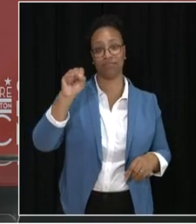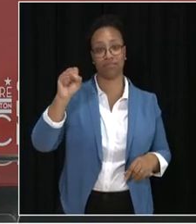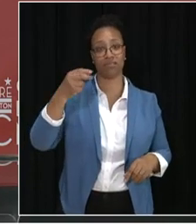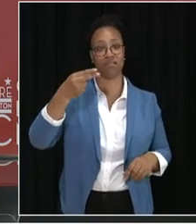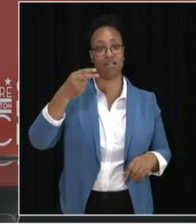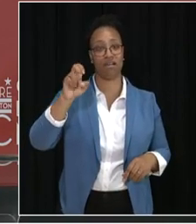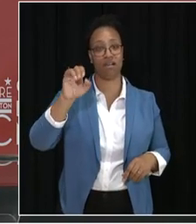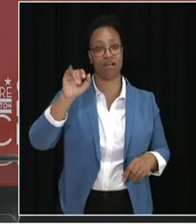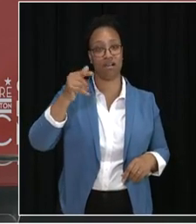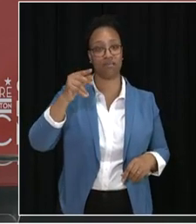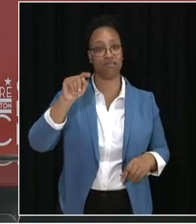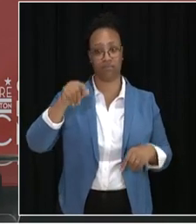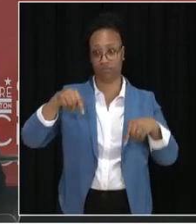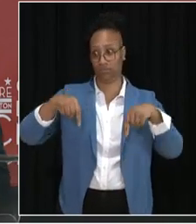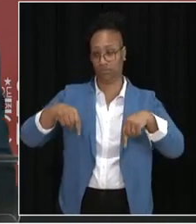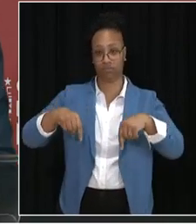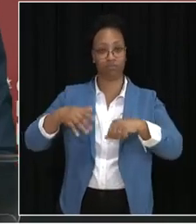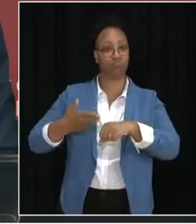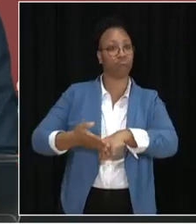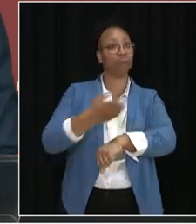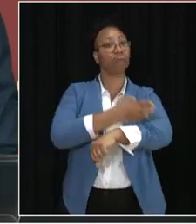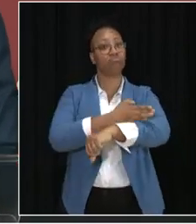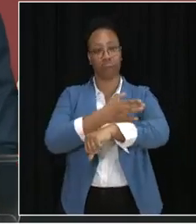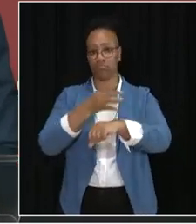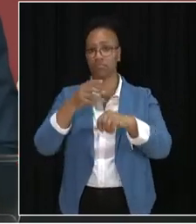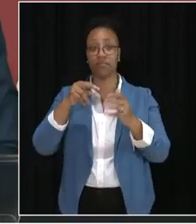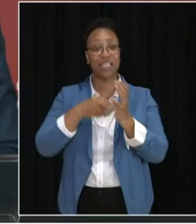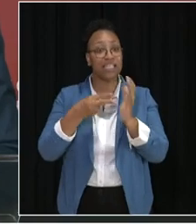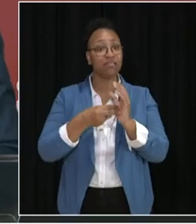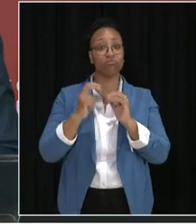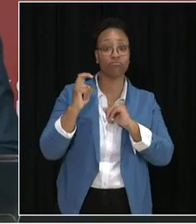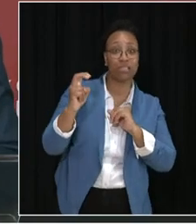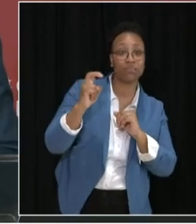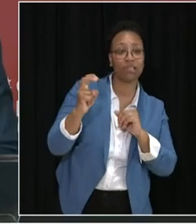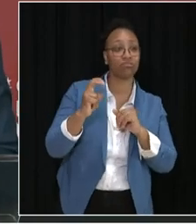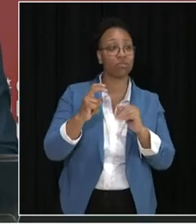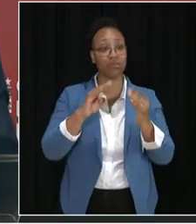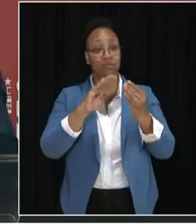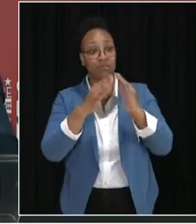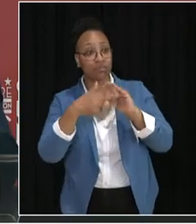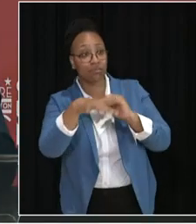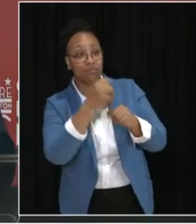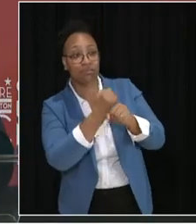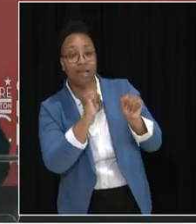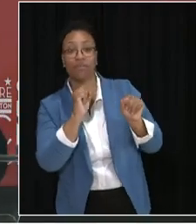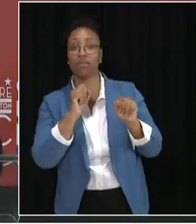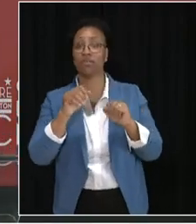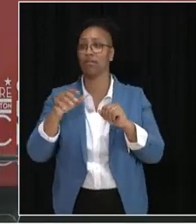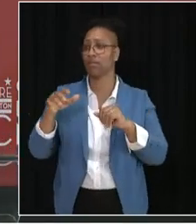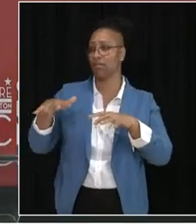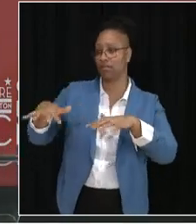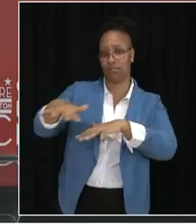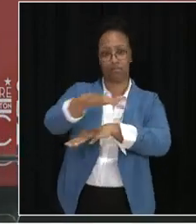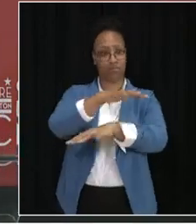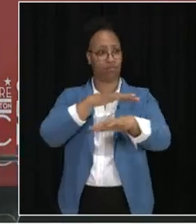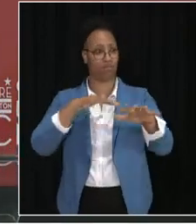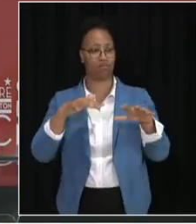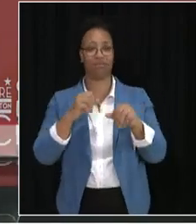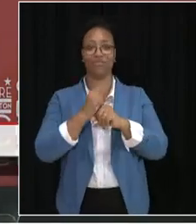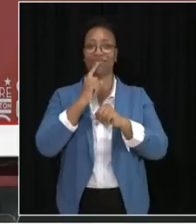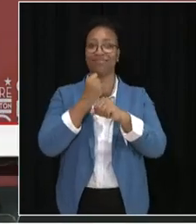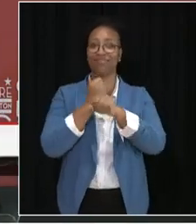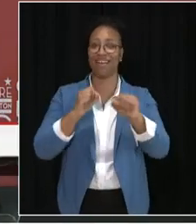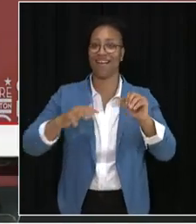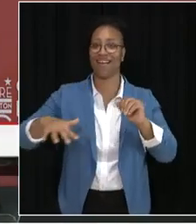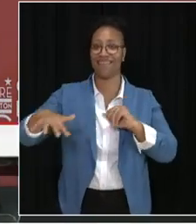transportation, and they will have our complete and full attention, that they are safe, they are safe getting here,